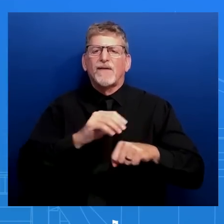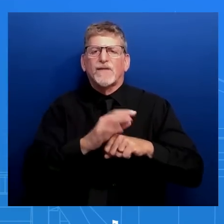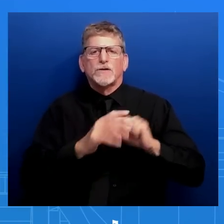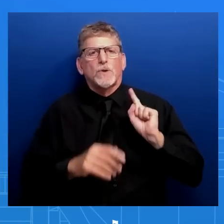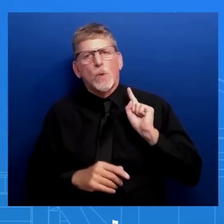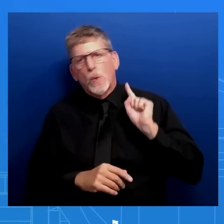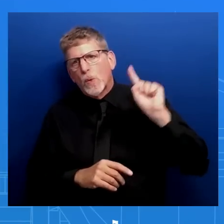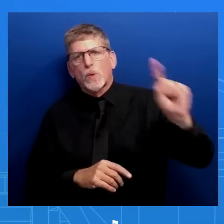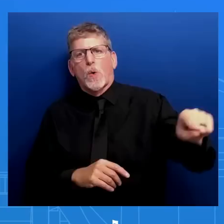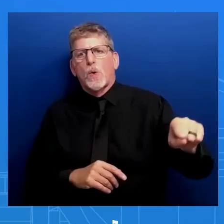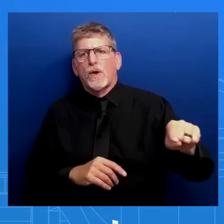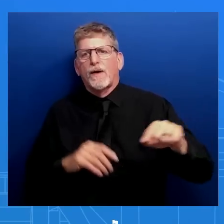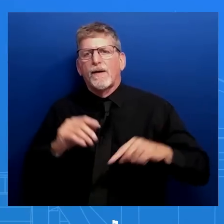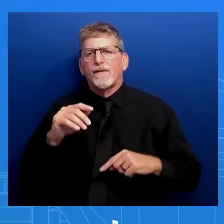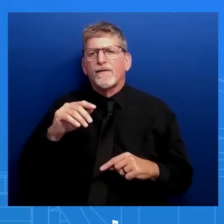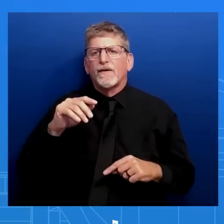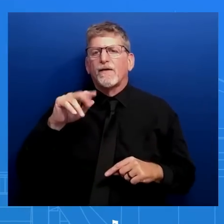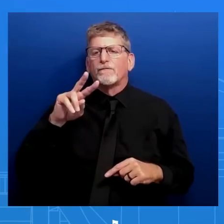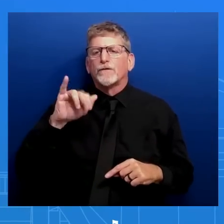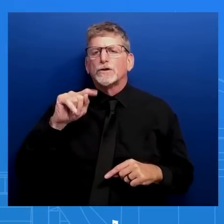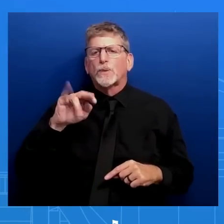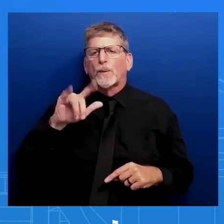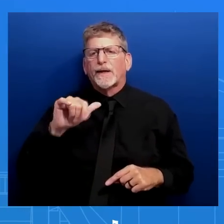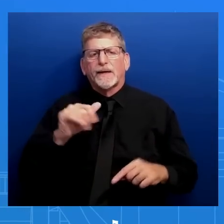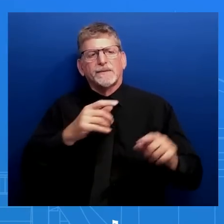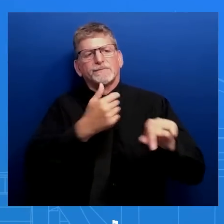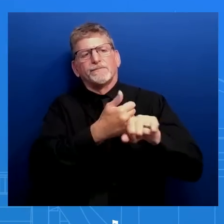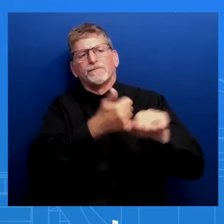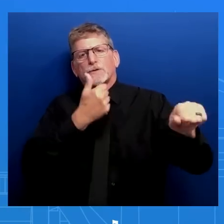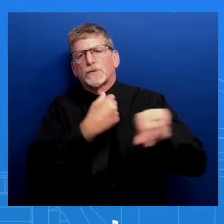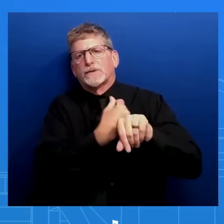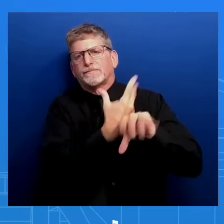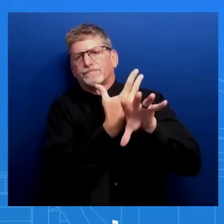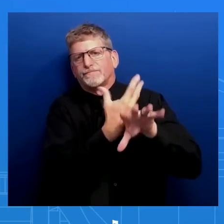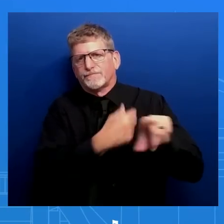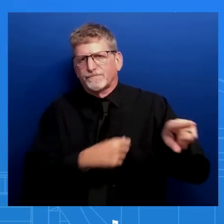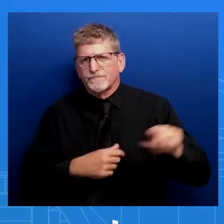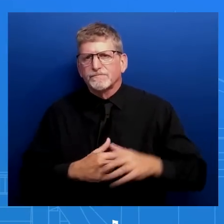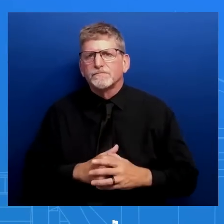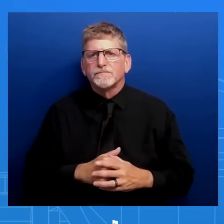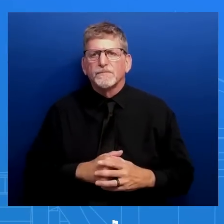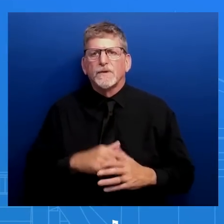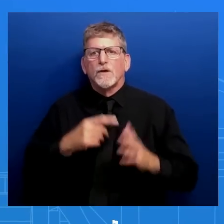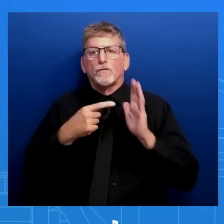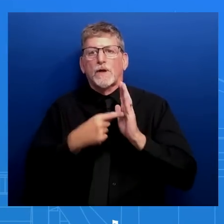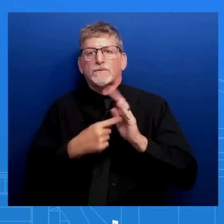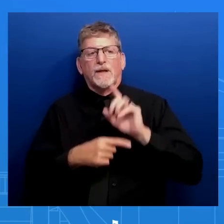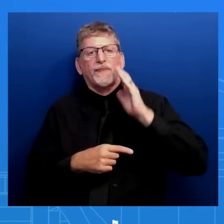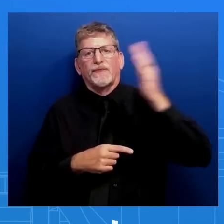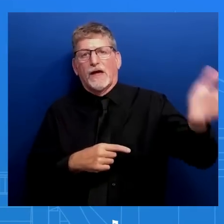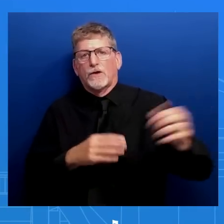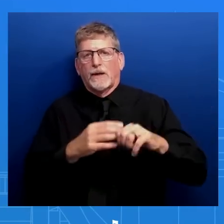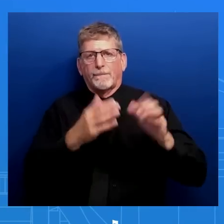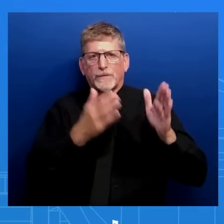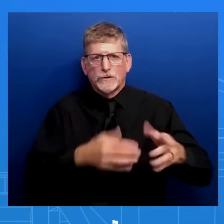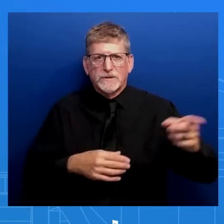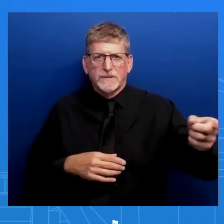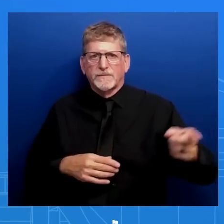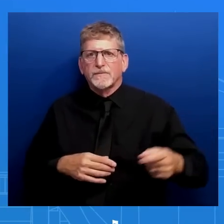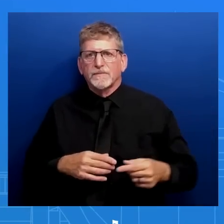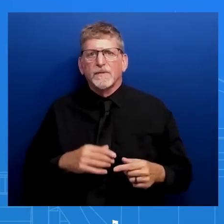Amanda Sloat was there in person in Copenhagen. It was a meeting called by the